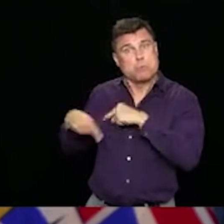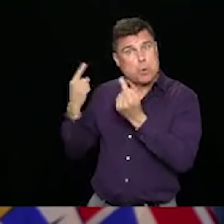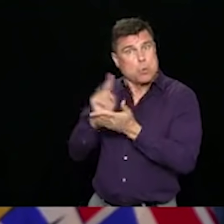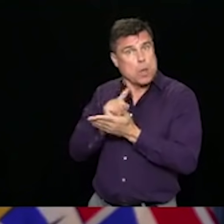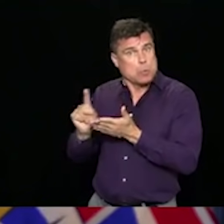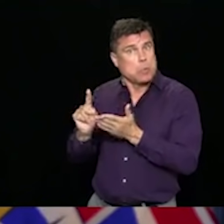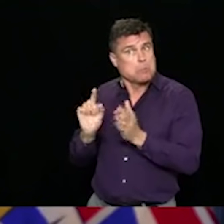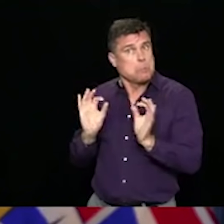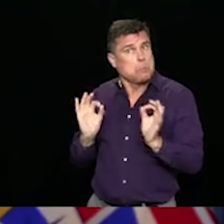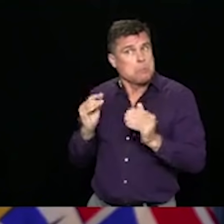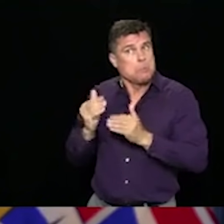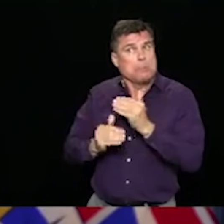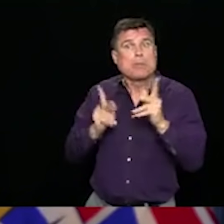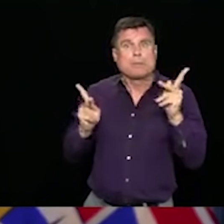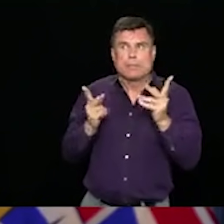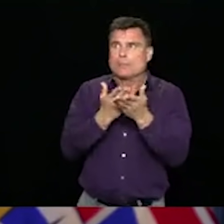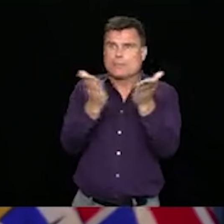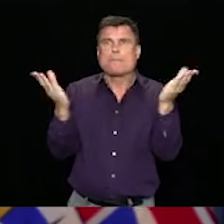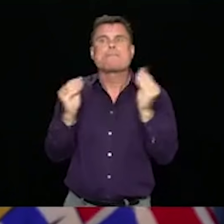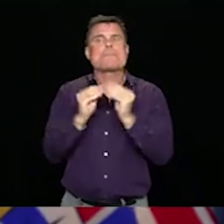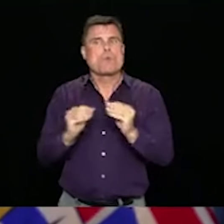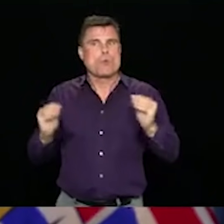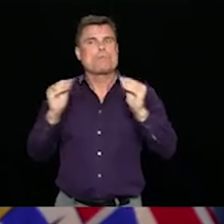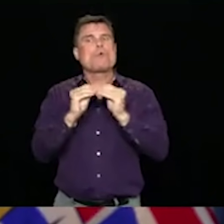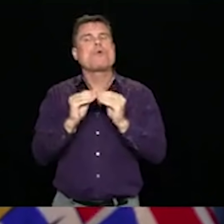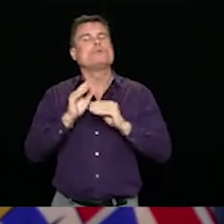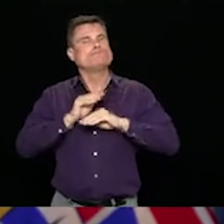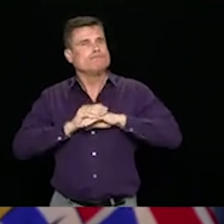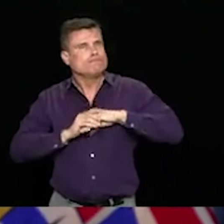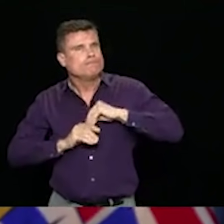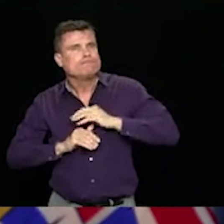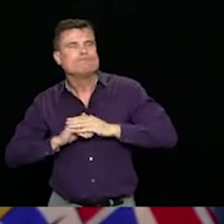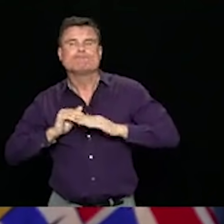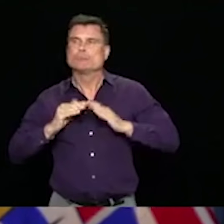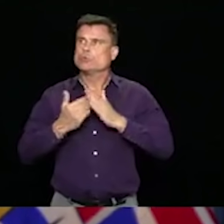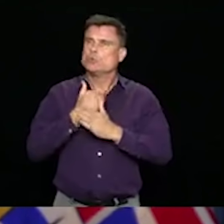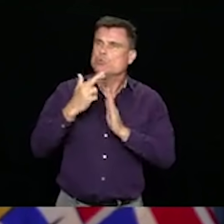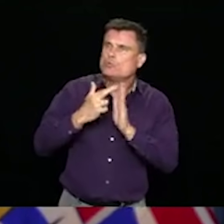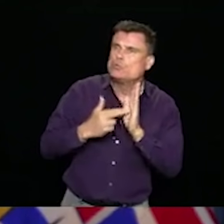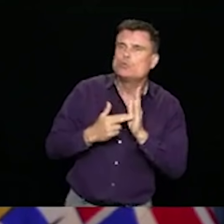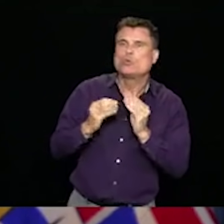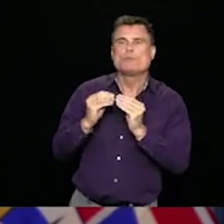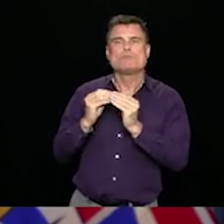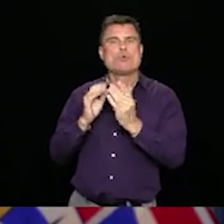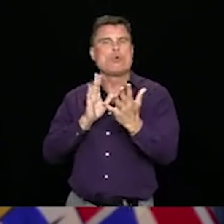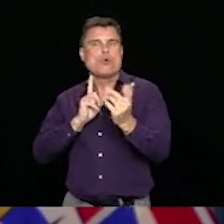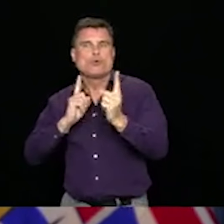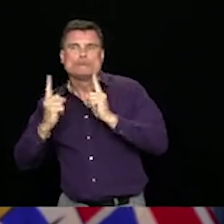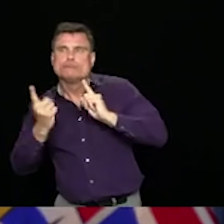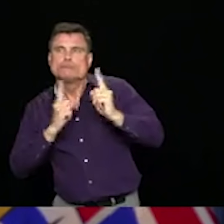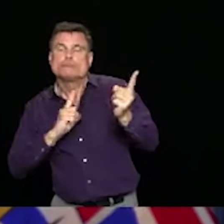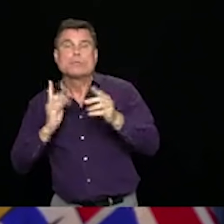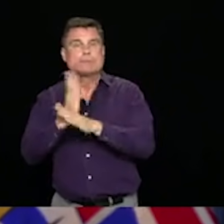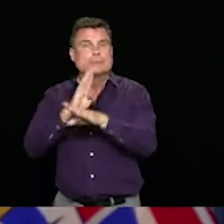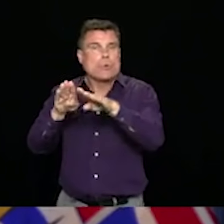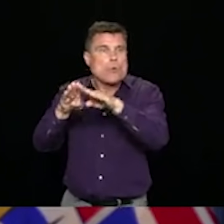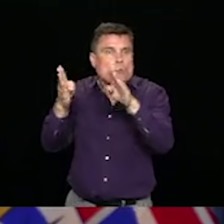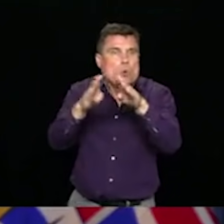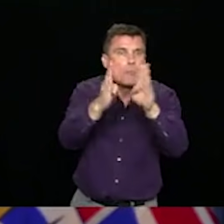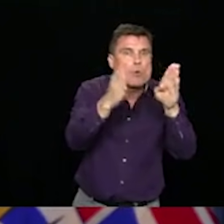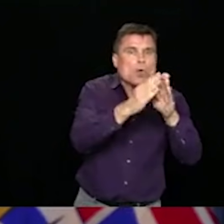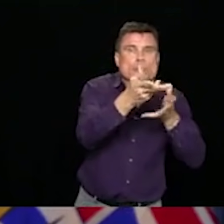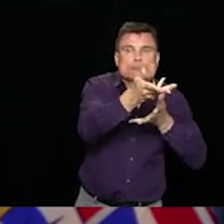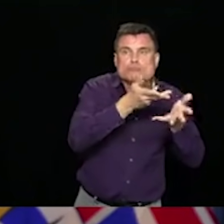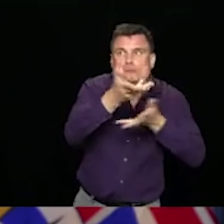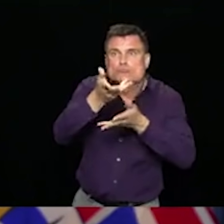looks and how this feels. Businesses are reopening. And next week, in another major important event,